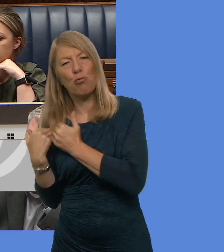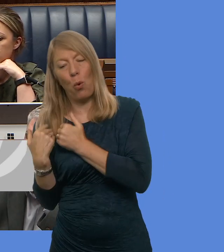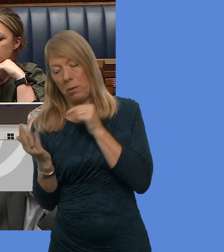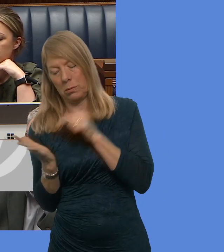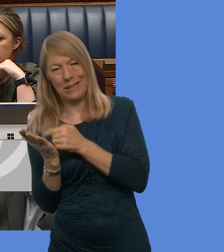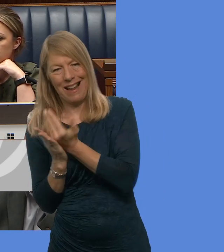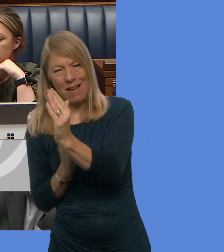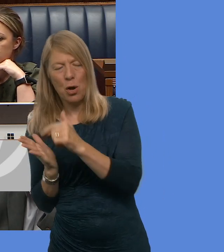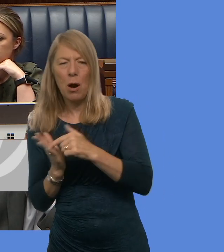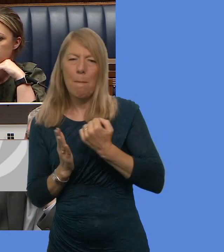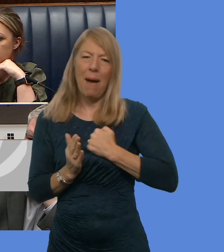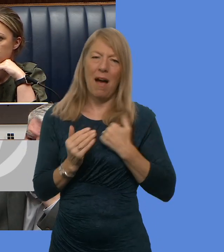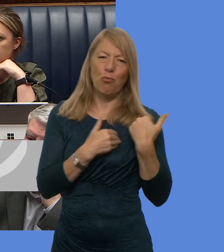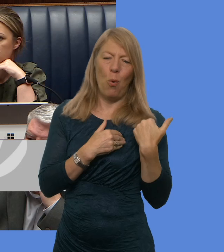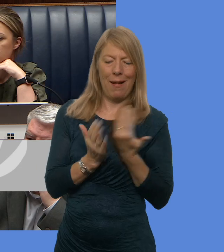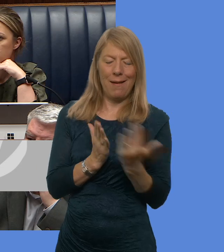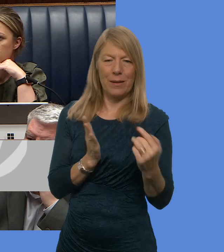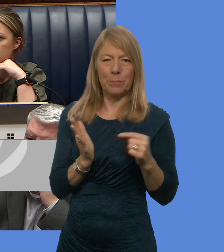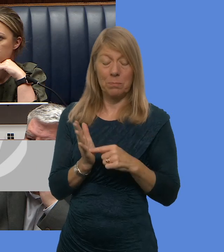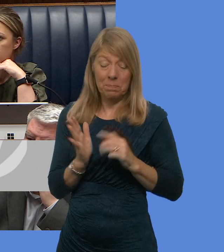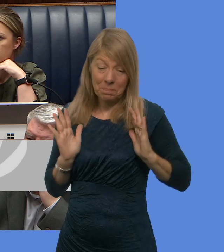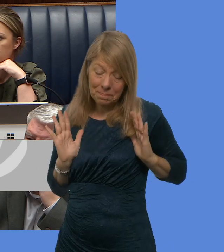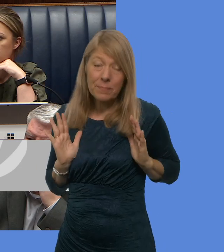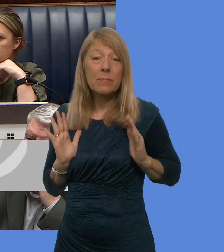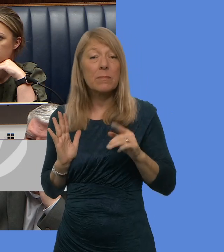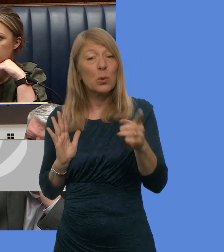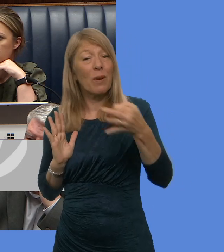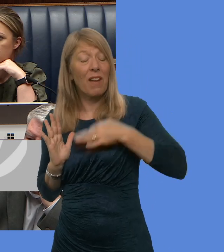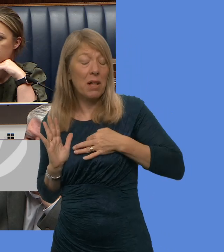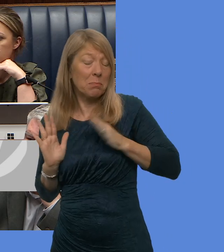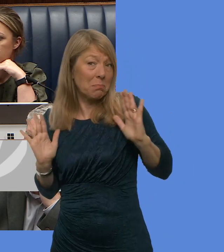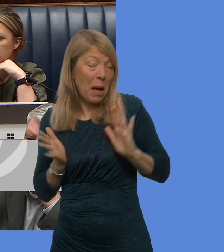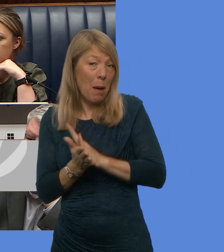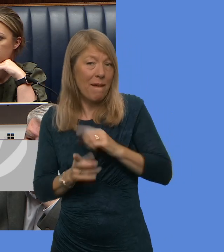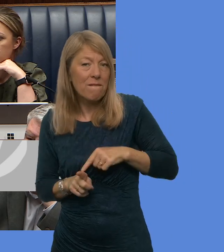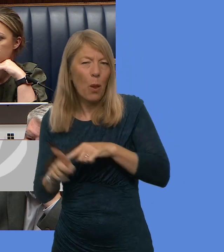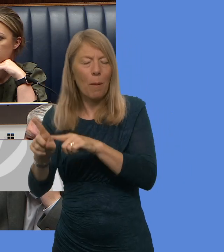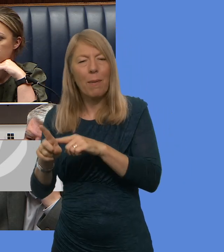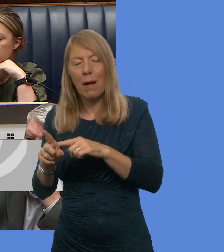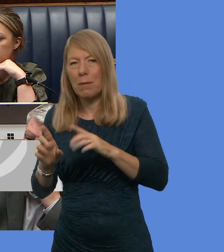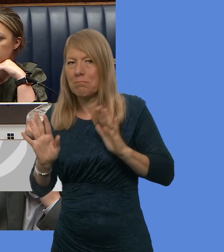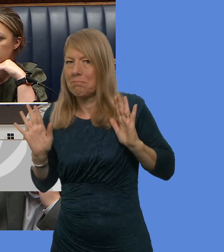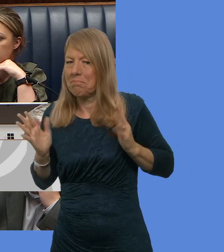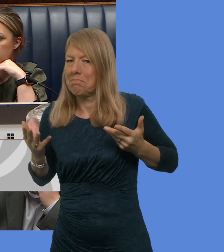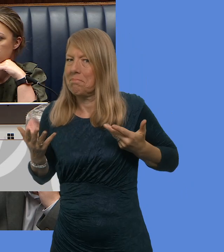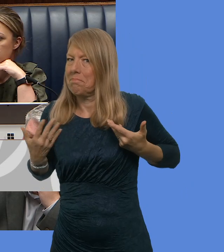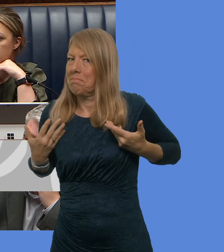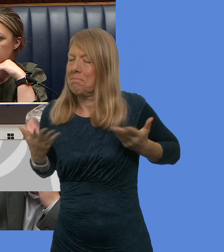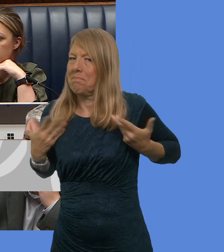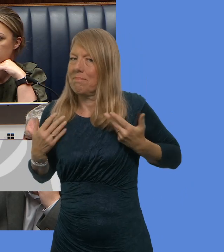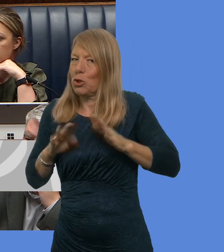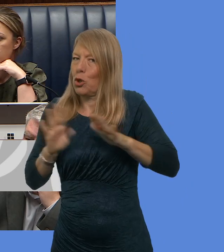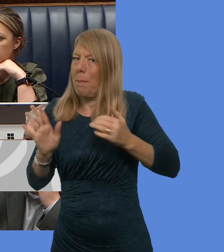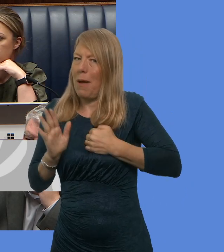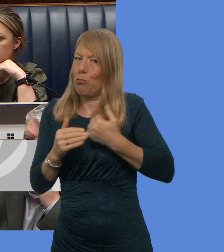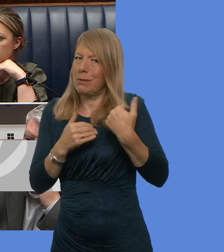I'm happy to follow up on the member's request. You'll also understand it's not my responsibility to day-to-day manage everything that goes on within